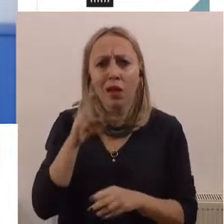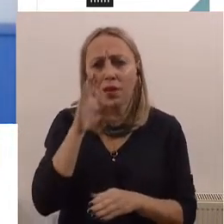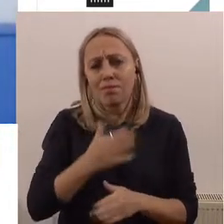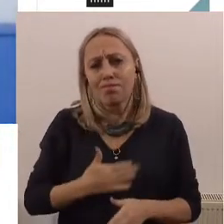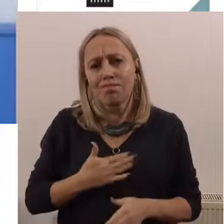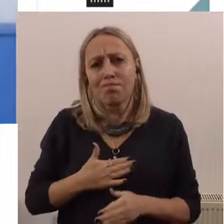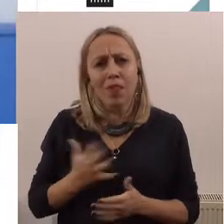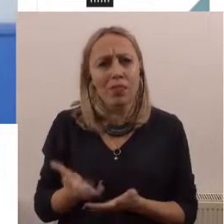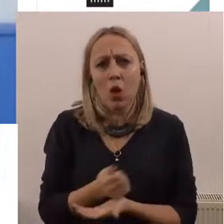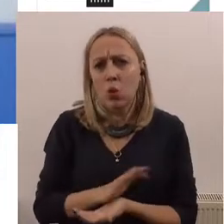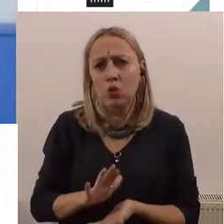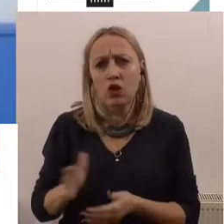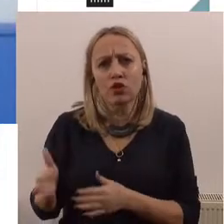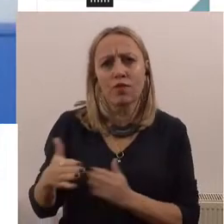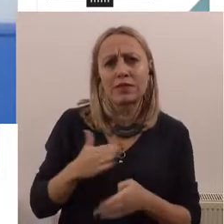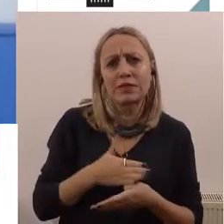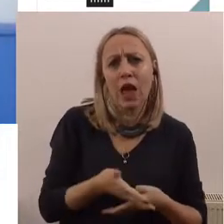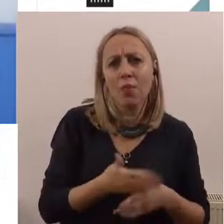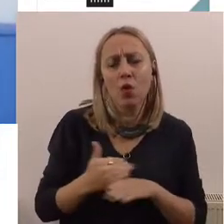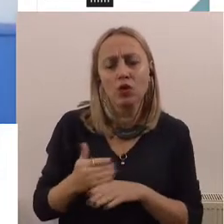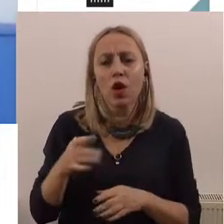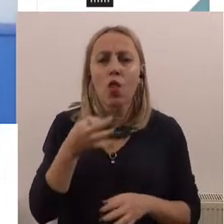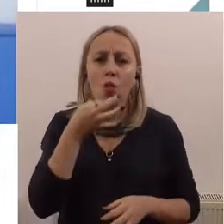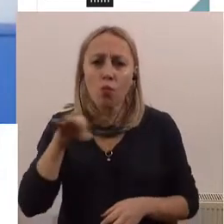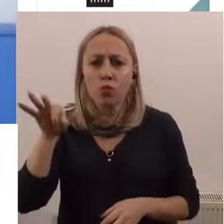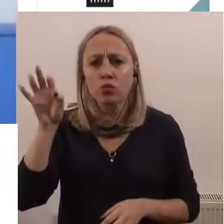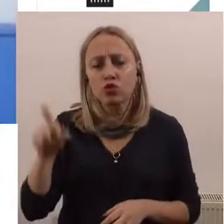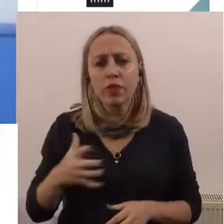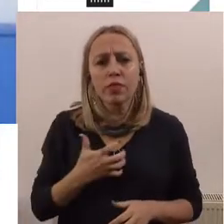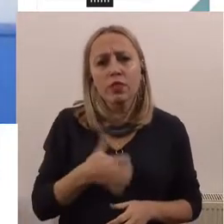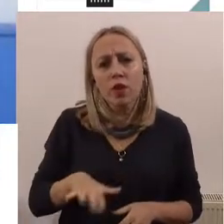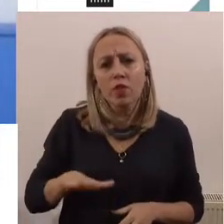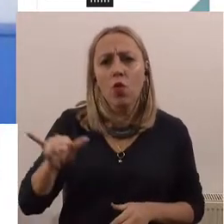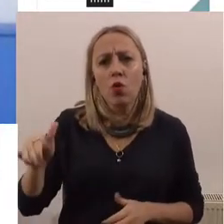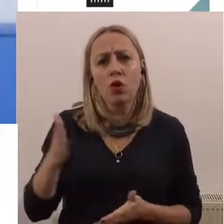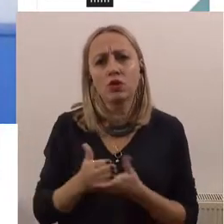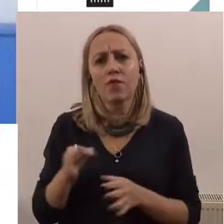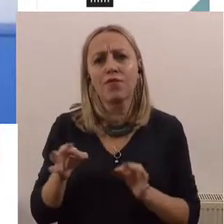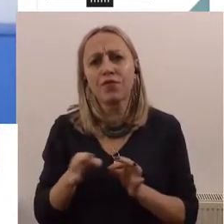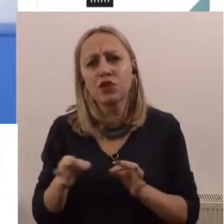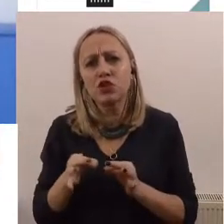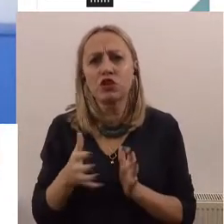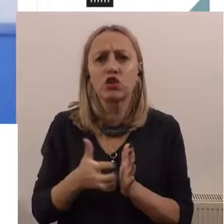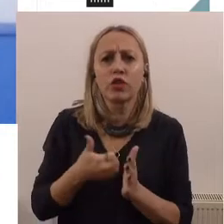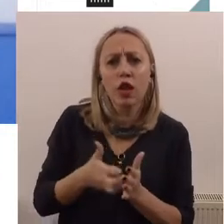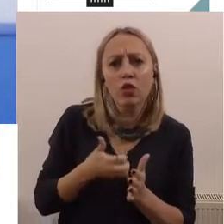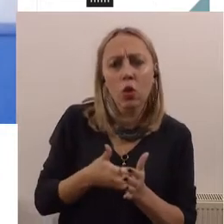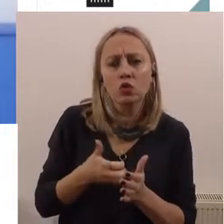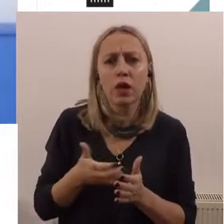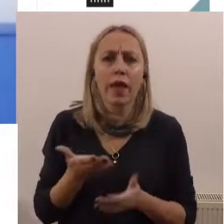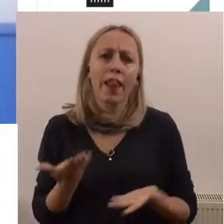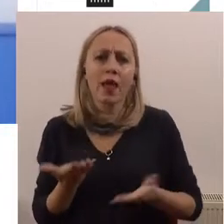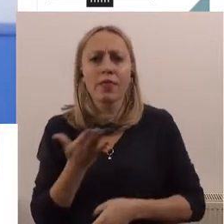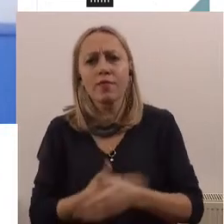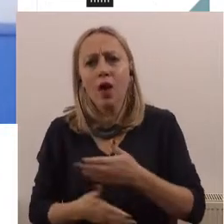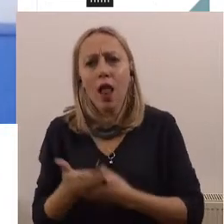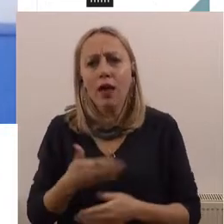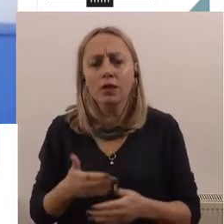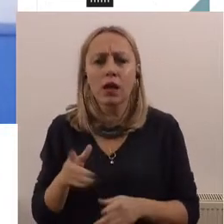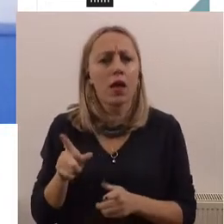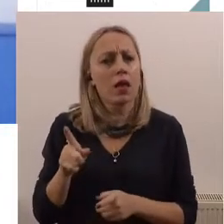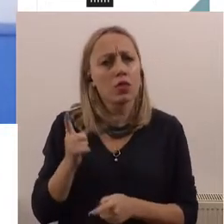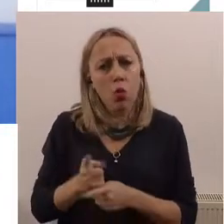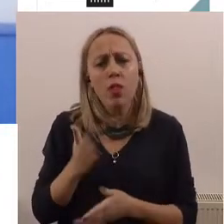And I think it's important that everybody with or without disability can visit the museum online